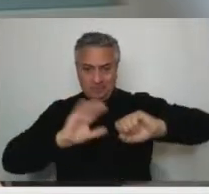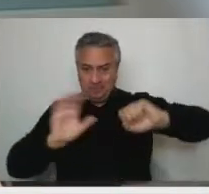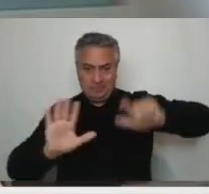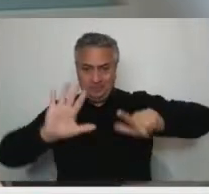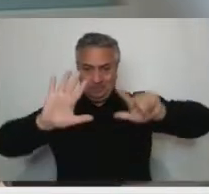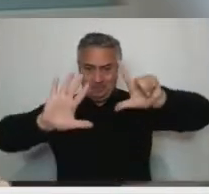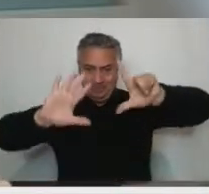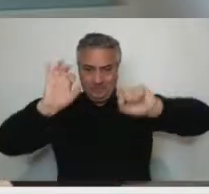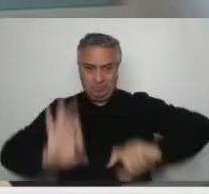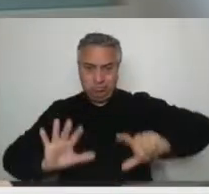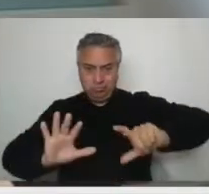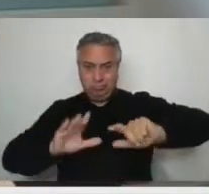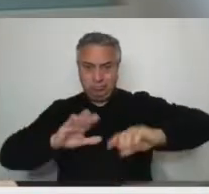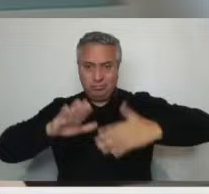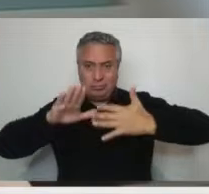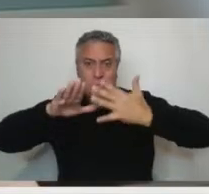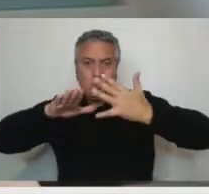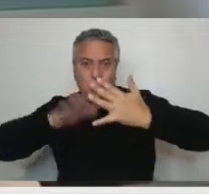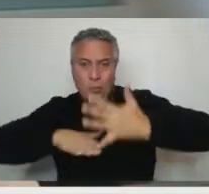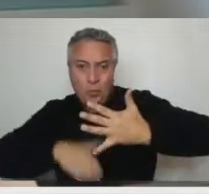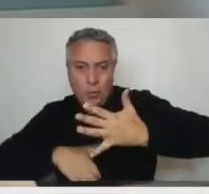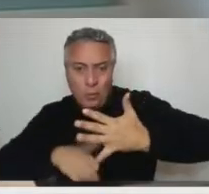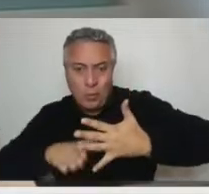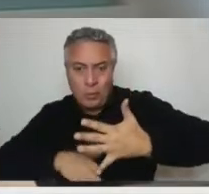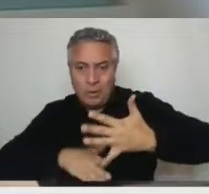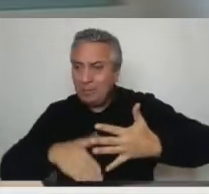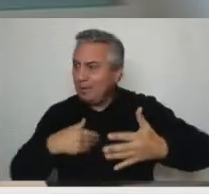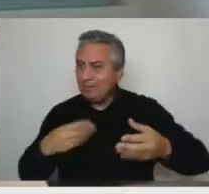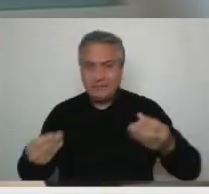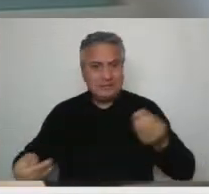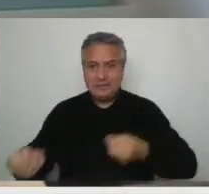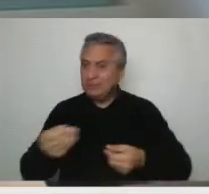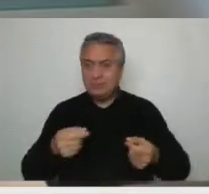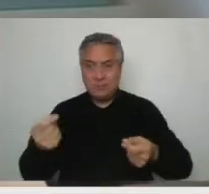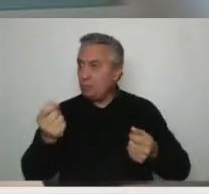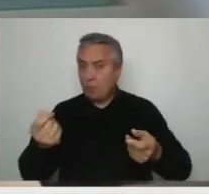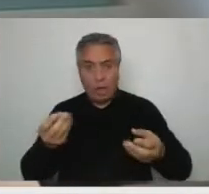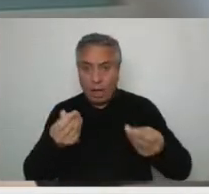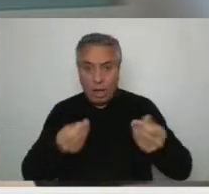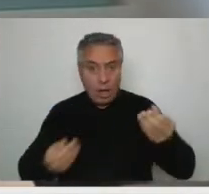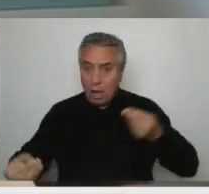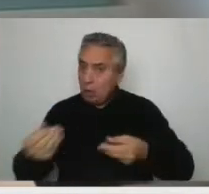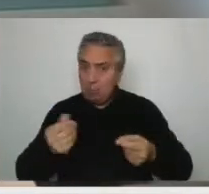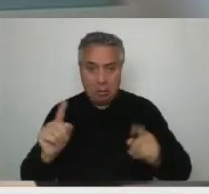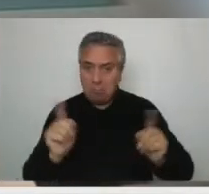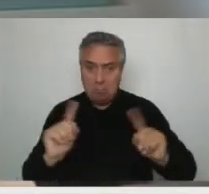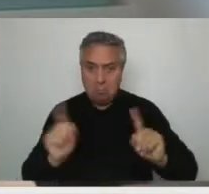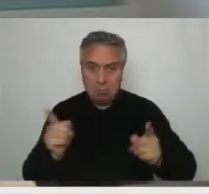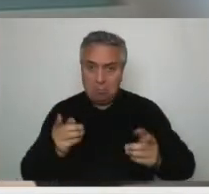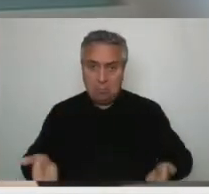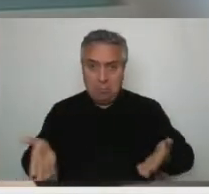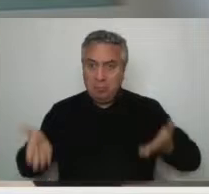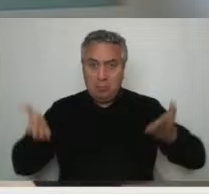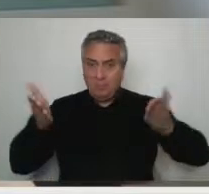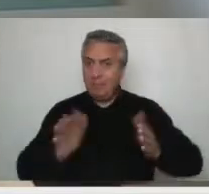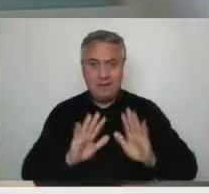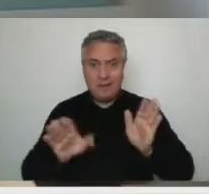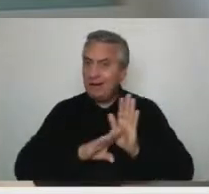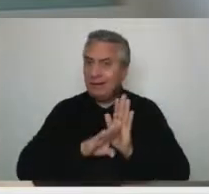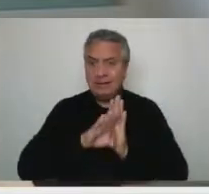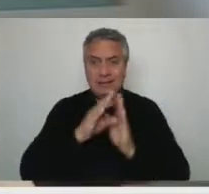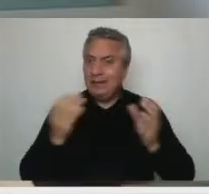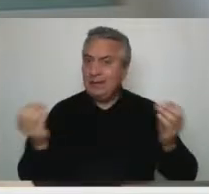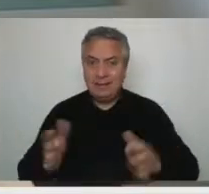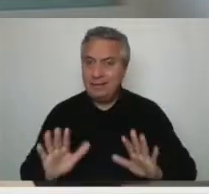countries. Our economy didn't grow, and we did great damage to the infrastructure. Now, given